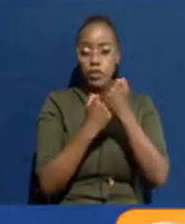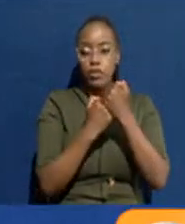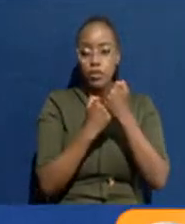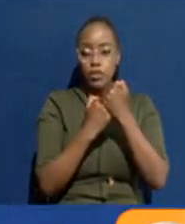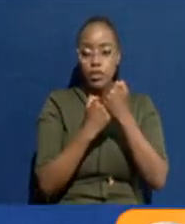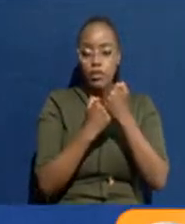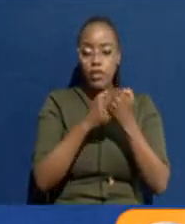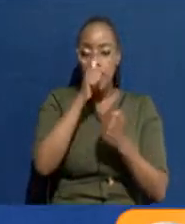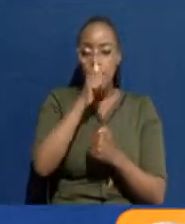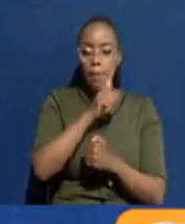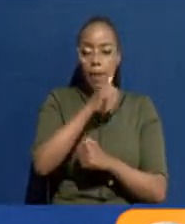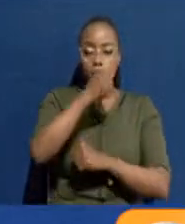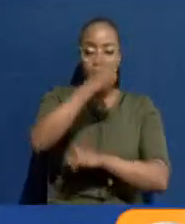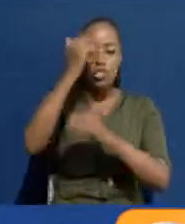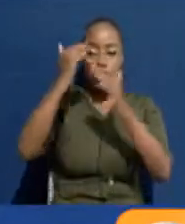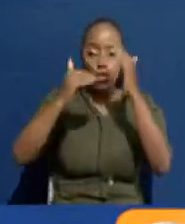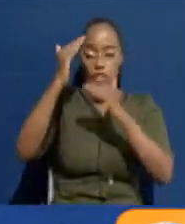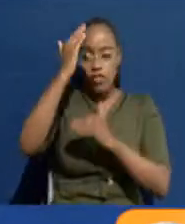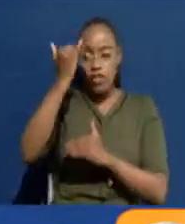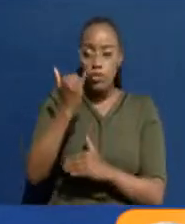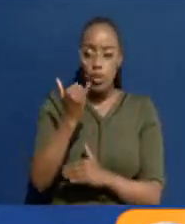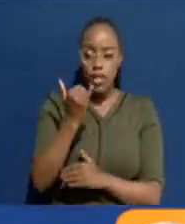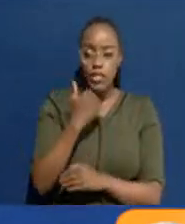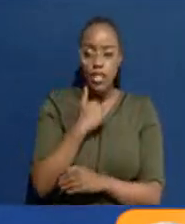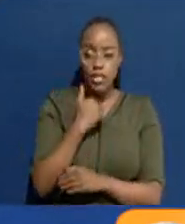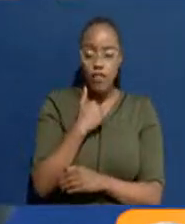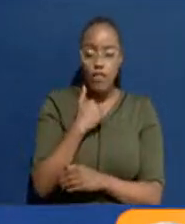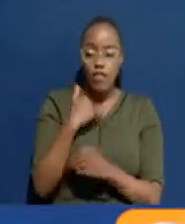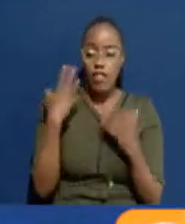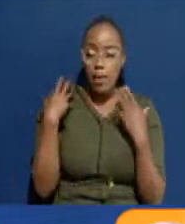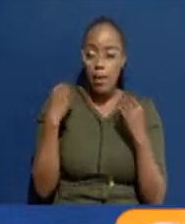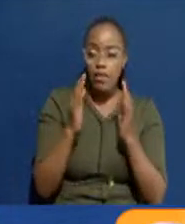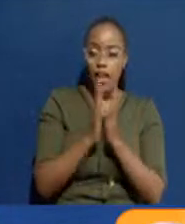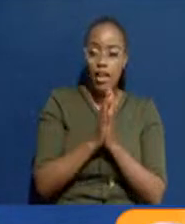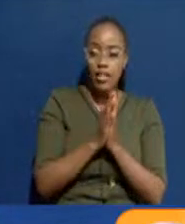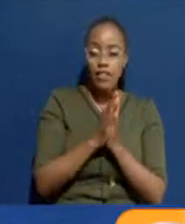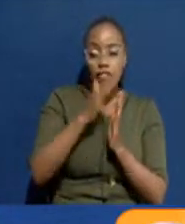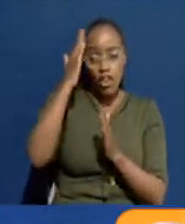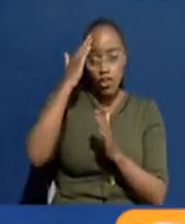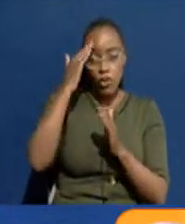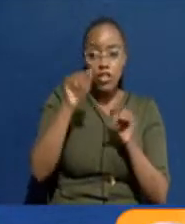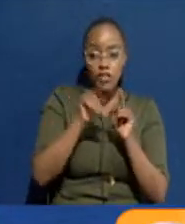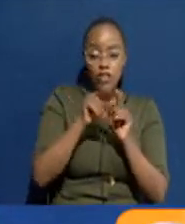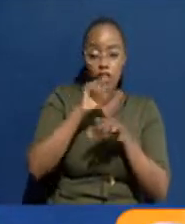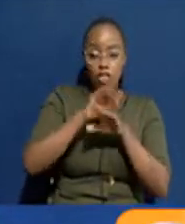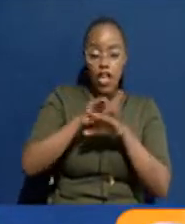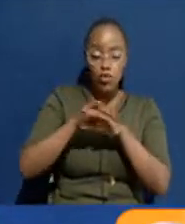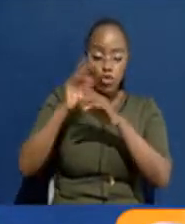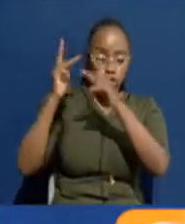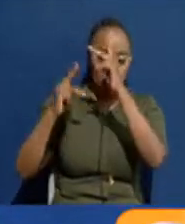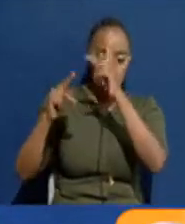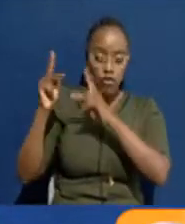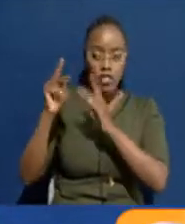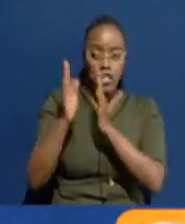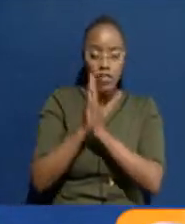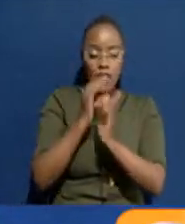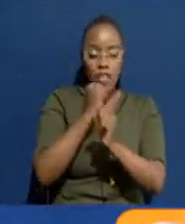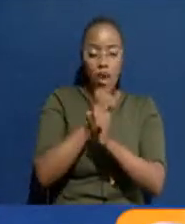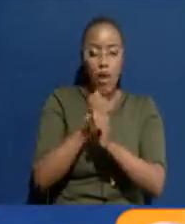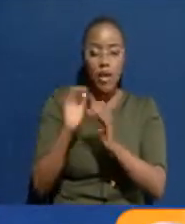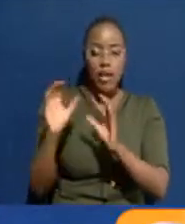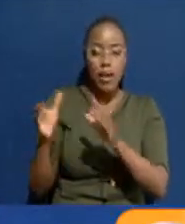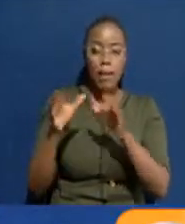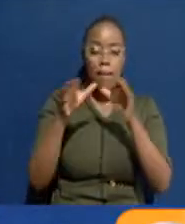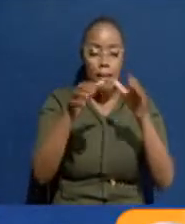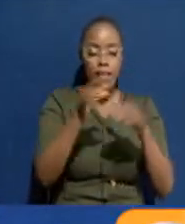of the private universities because of we can't even explain. I know the good professors at the working party. I know